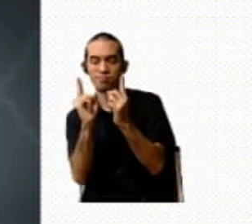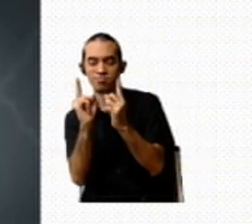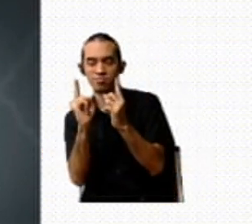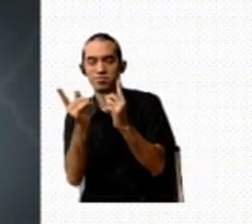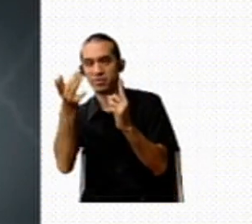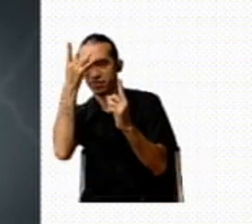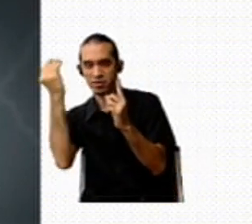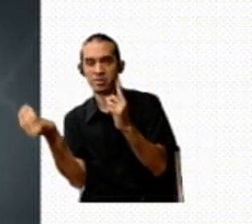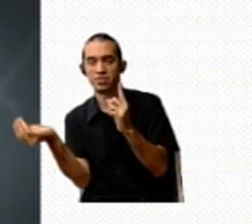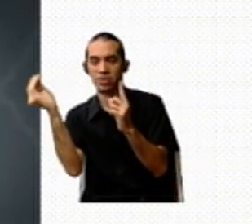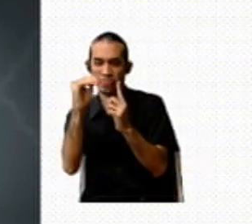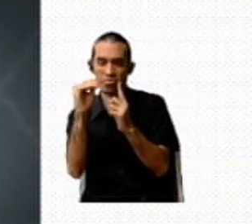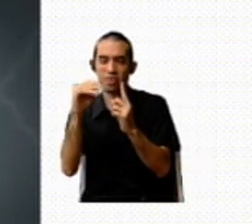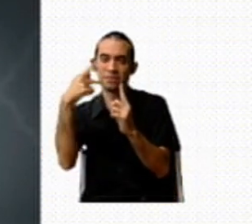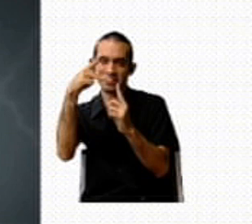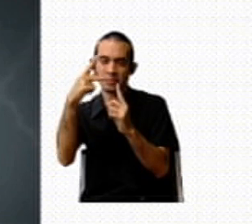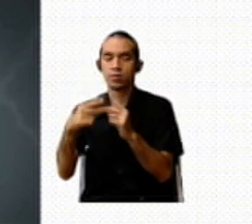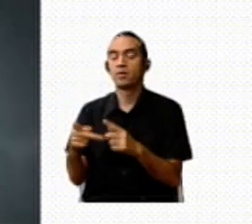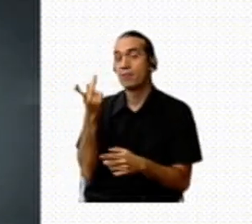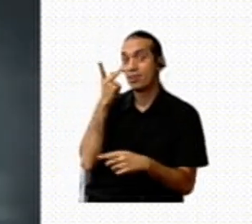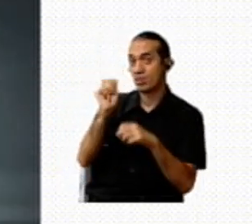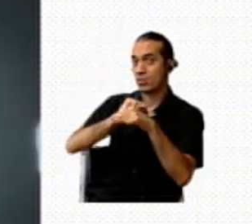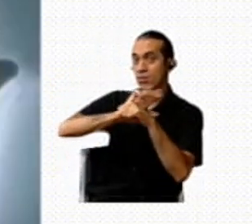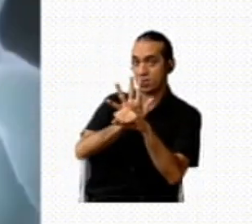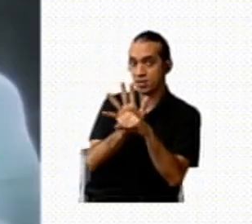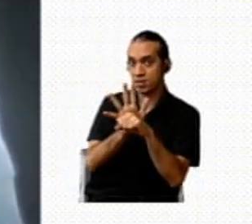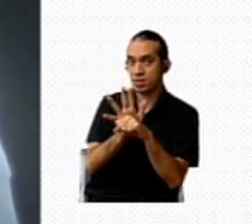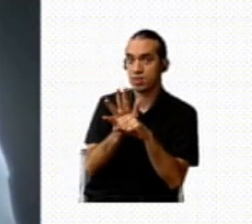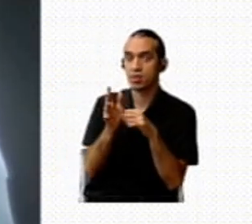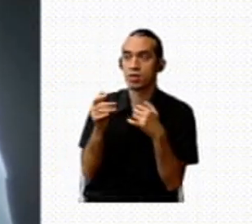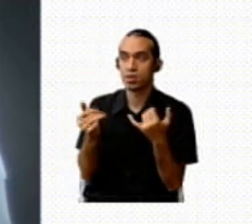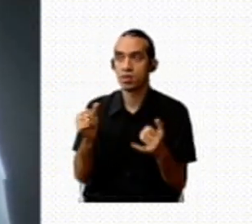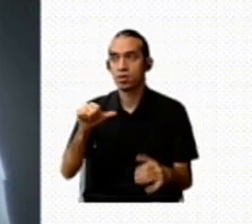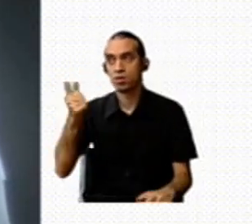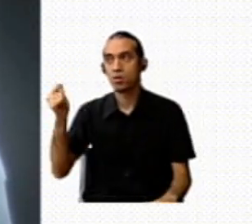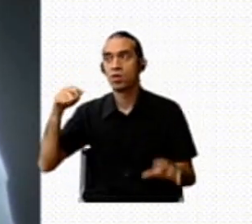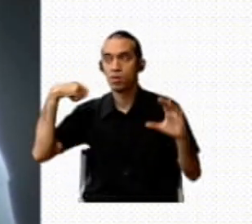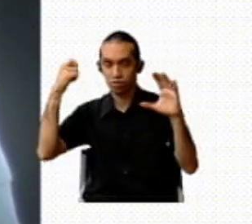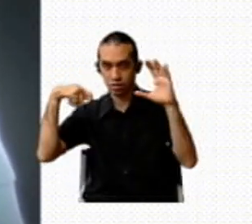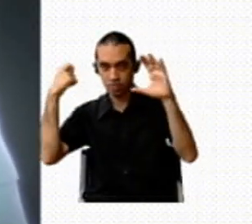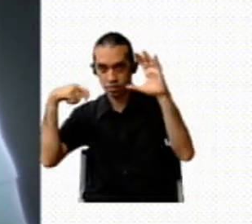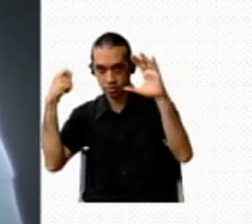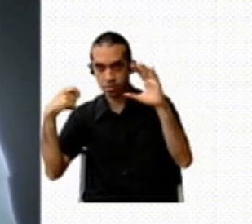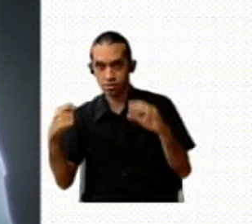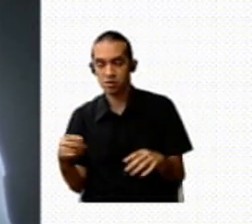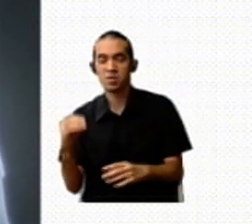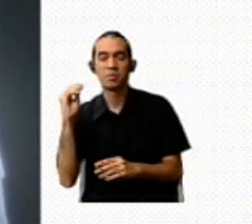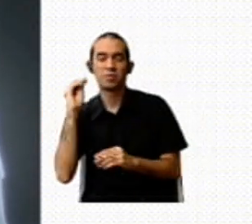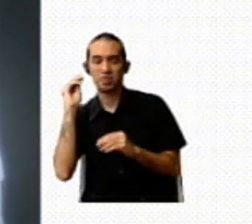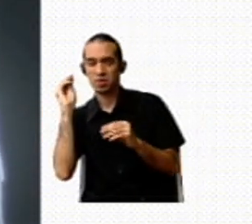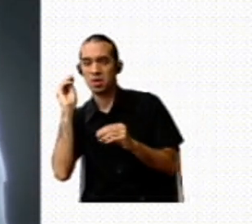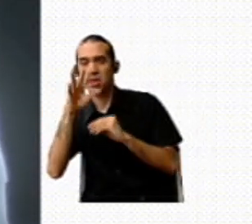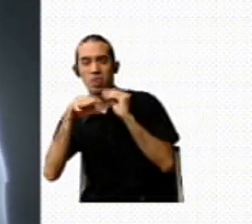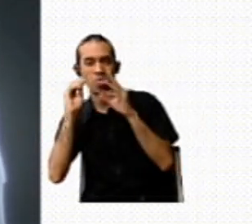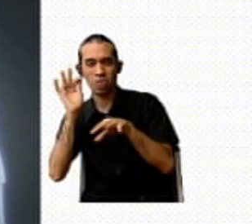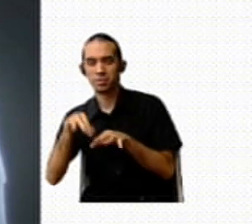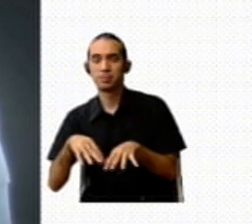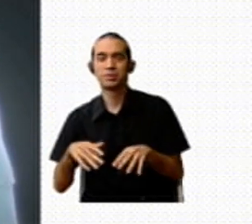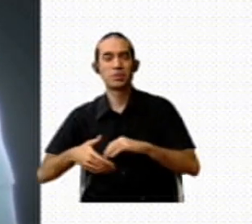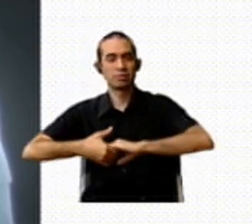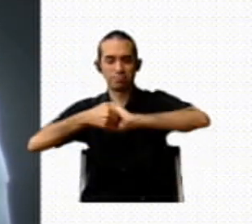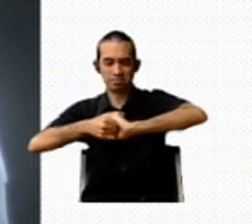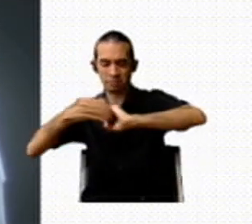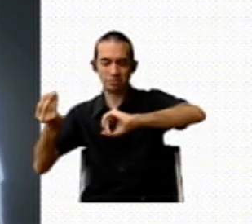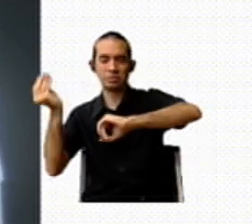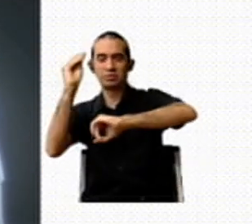infected very can put careful you with at risk. coronavirus. Now we have Stop another with disease. hand and be transmitted through something Okay, as Charlie, simple as a pay attention handshake. to